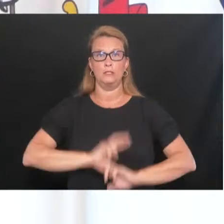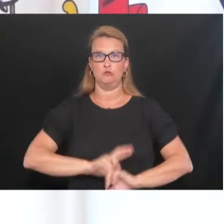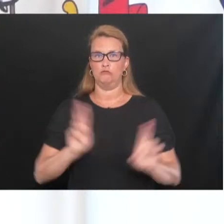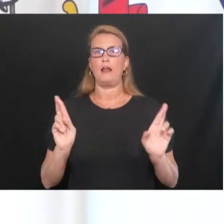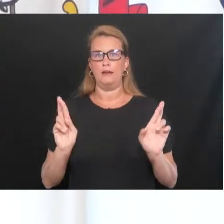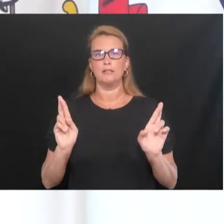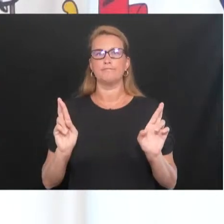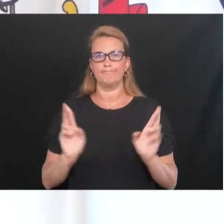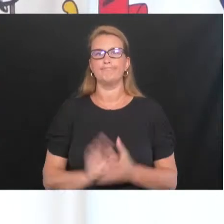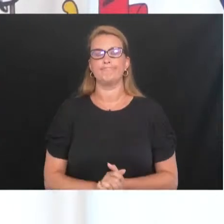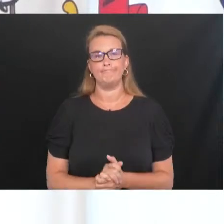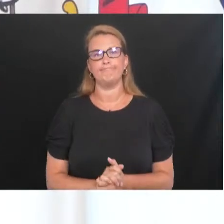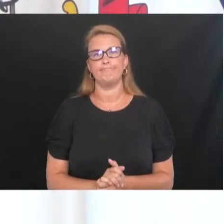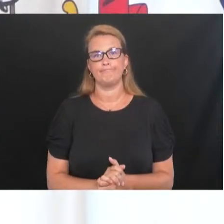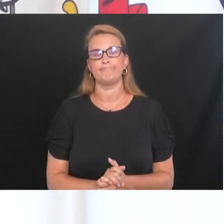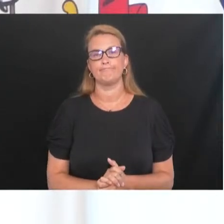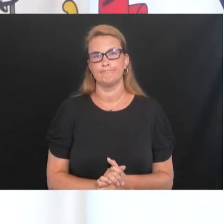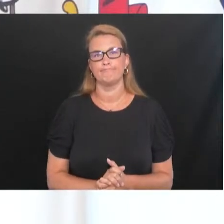in addition to